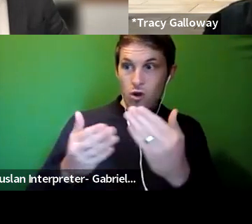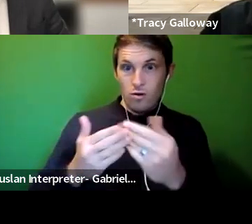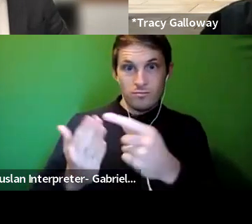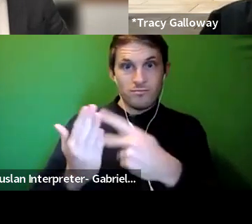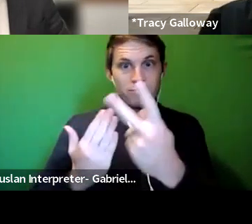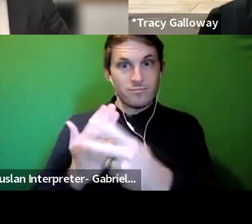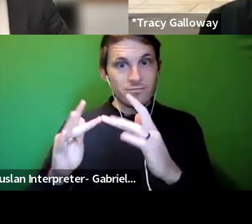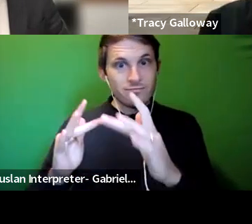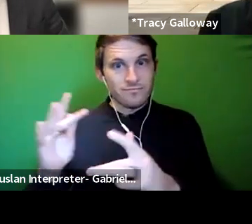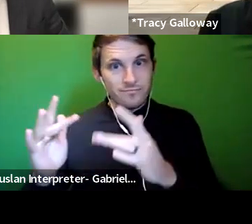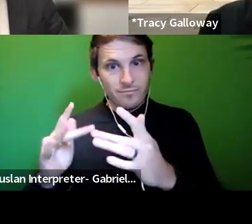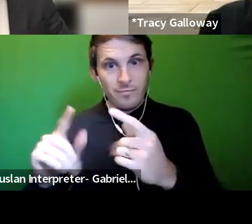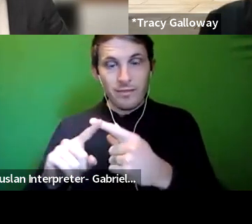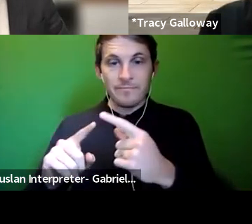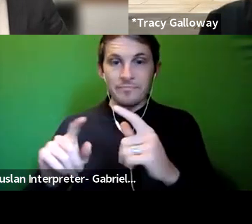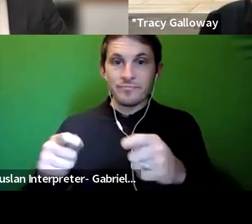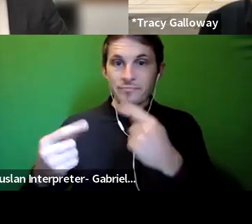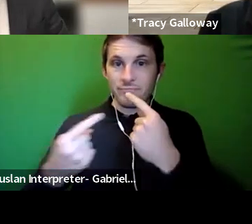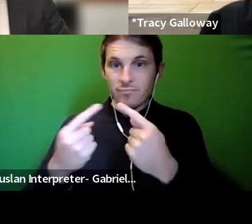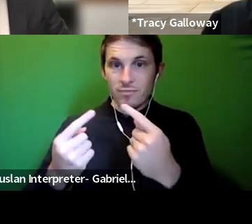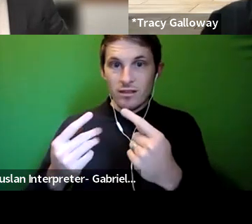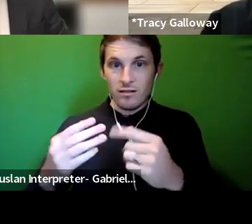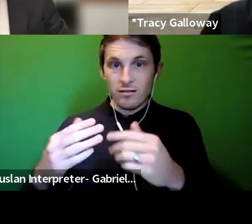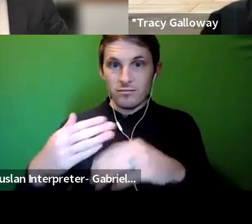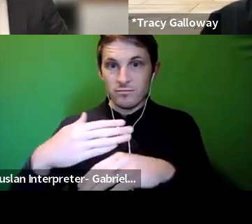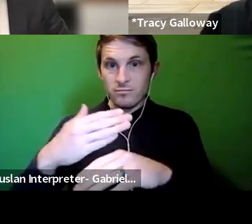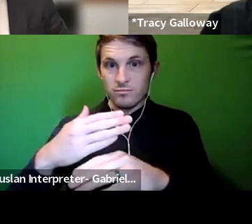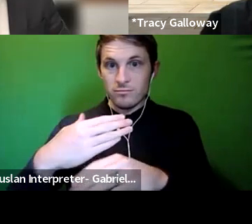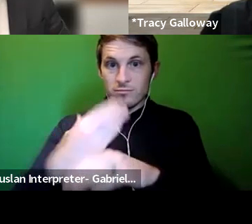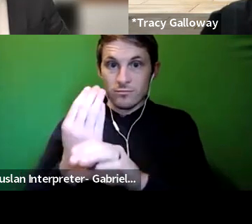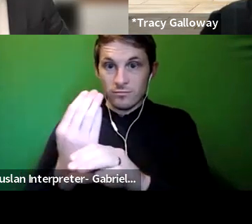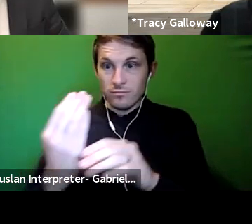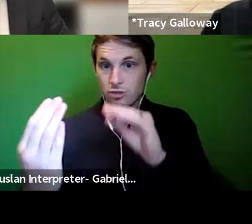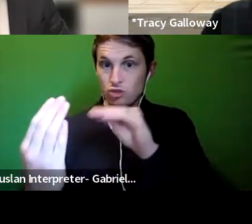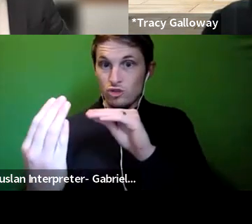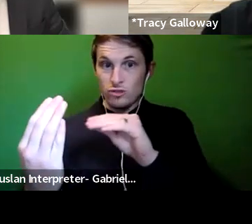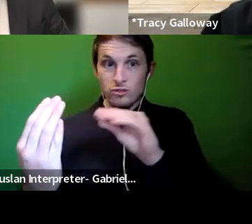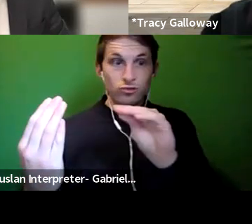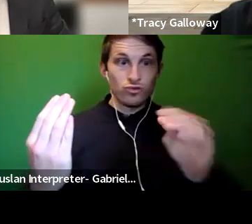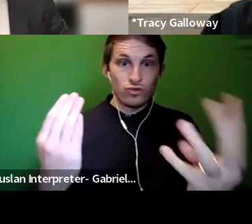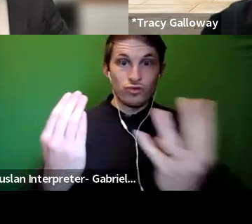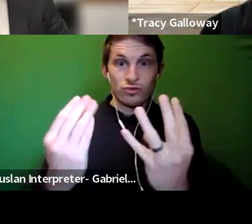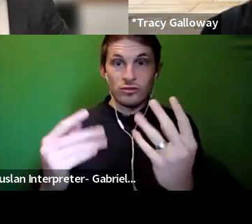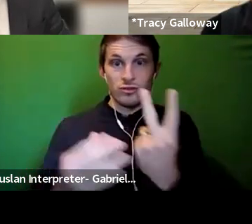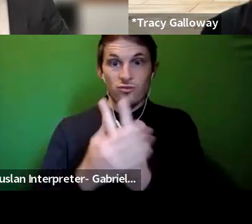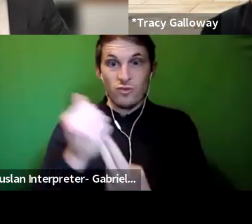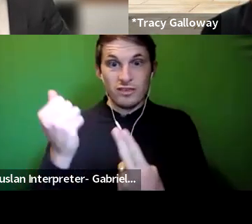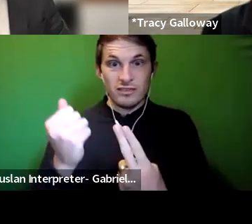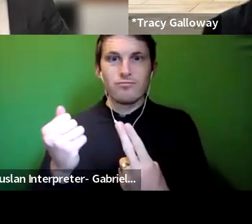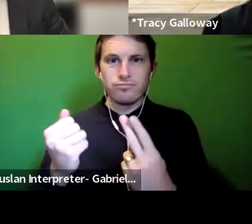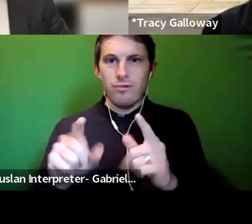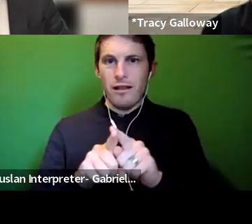it face-to-face and online, which is kind of almost double the work that's been asked of